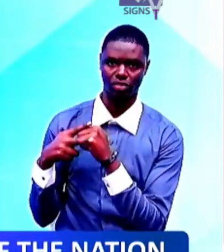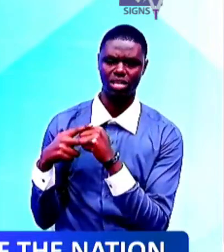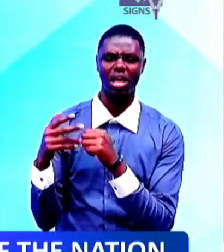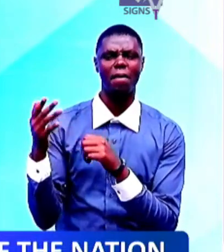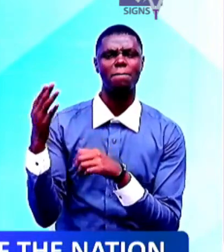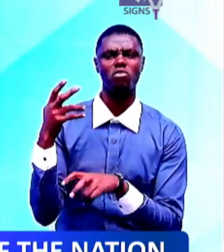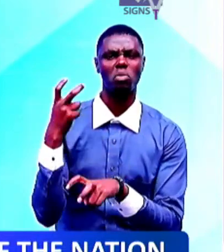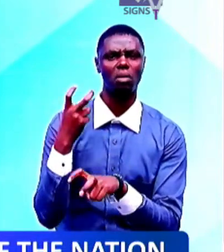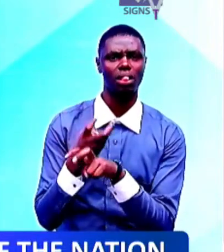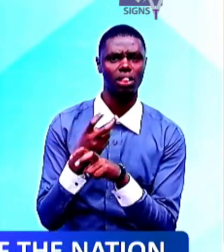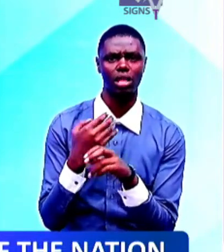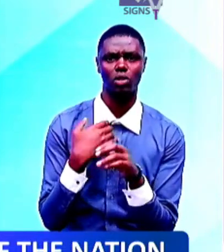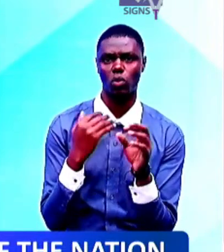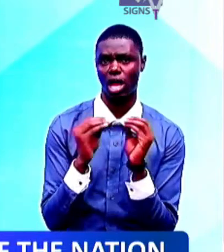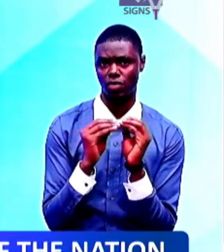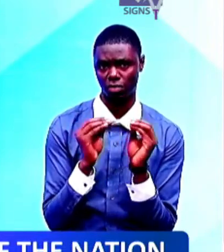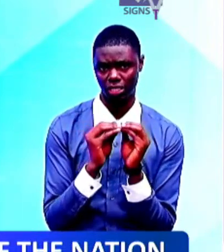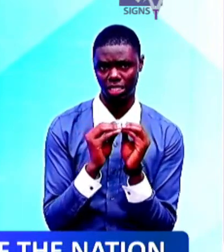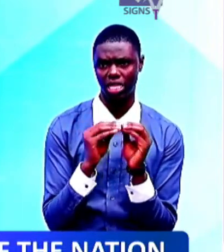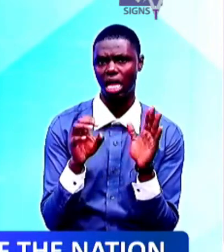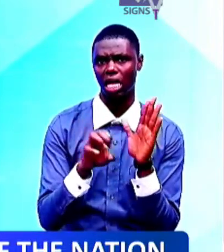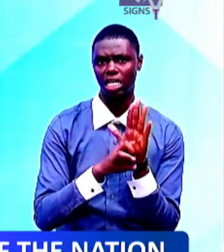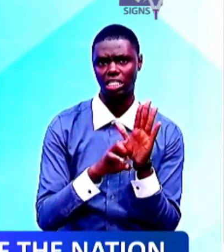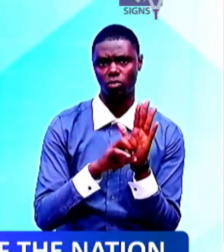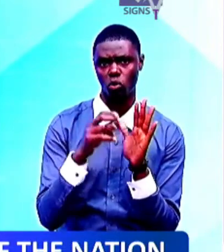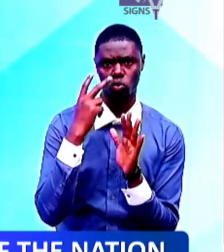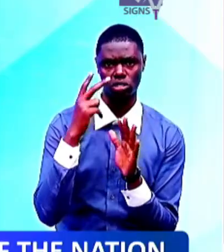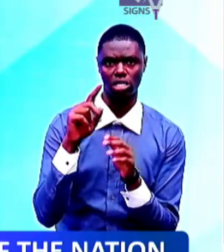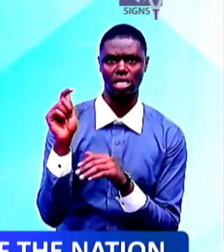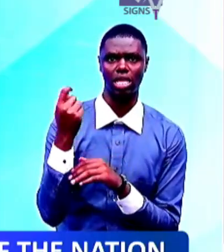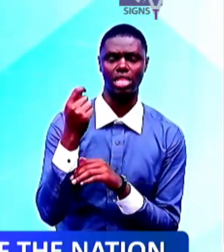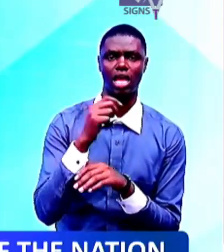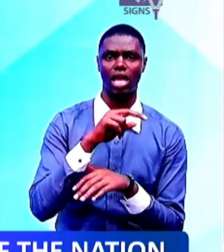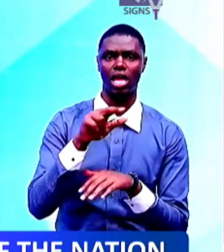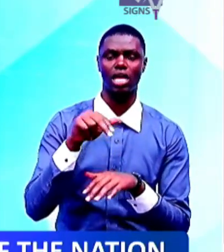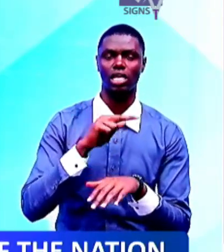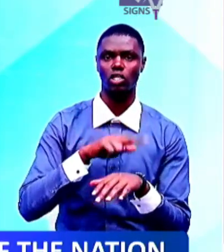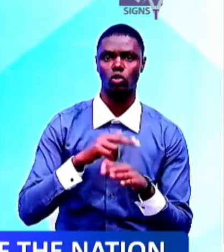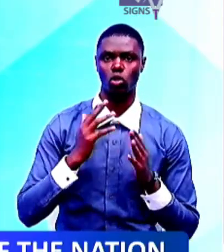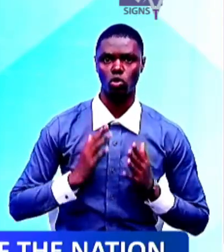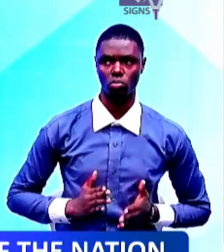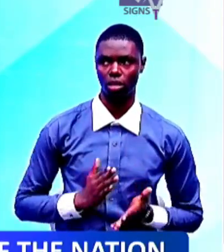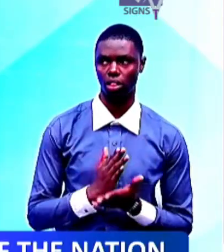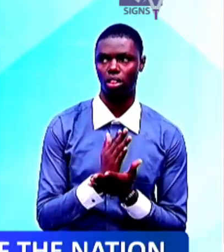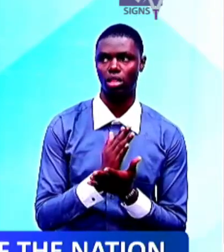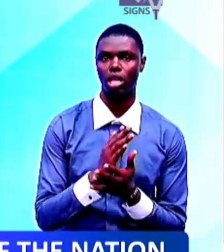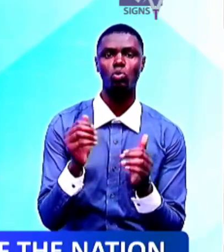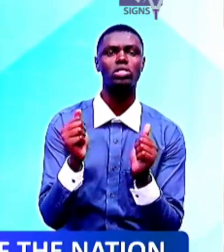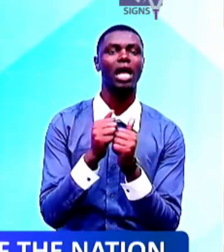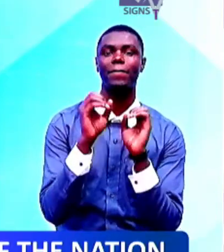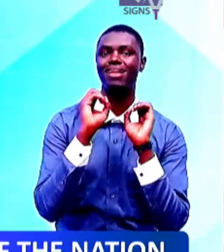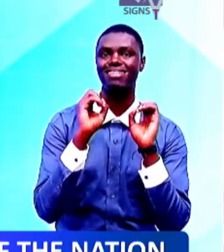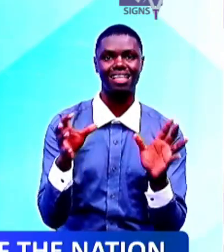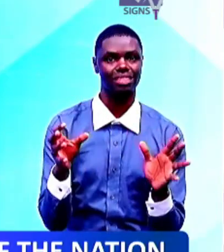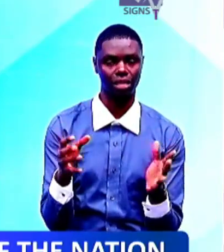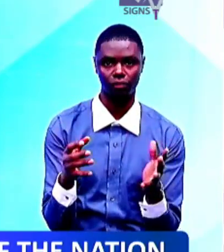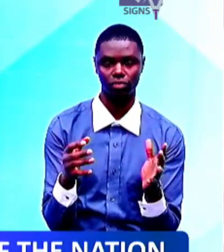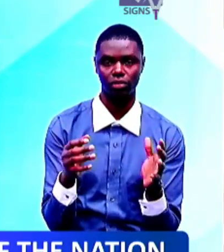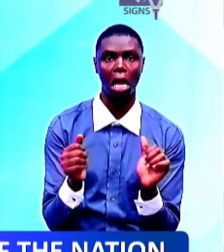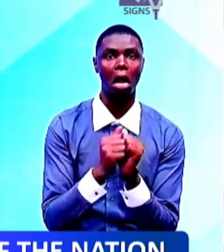So difficult to even hold a meeting like the one you saw in the Kenya National Human Rights Commission. It was not held either way. It was